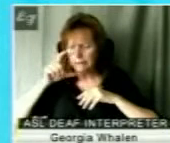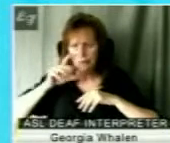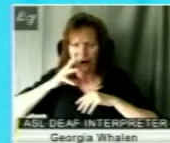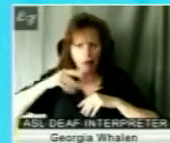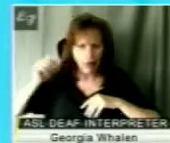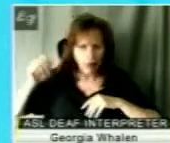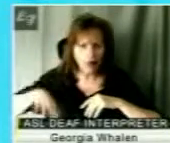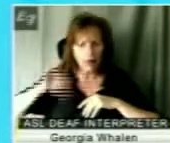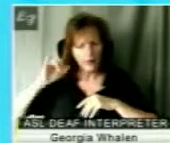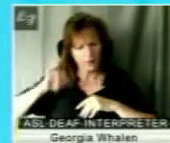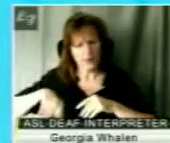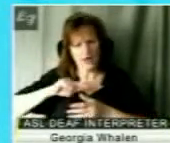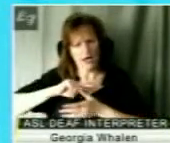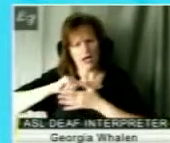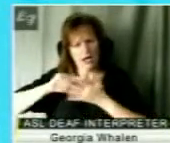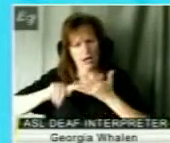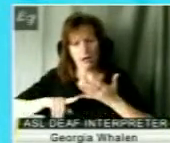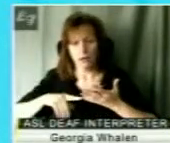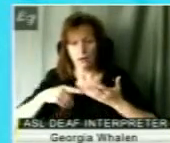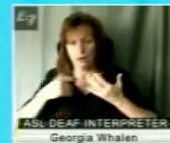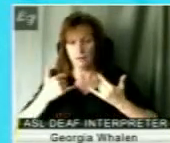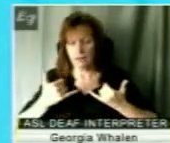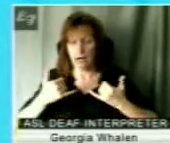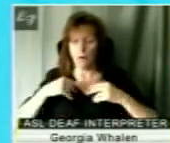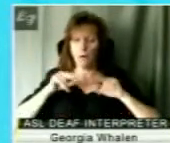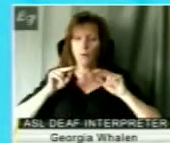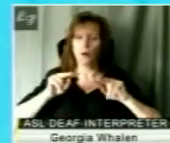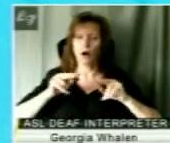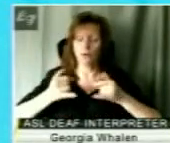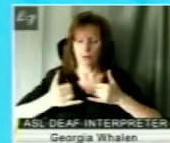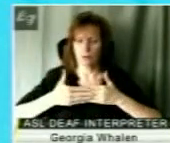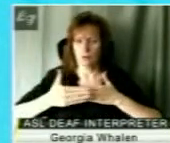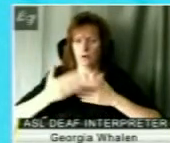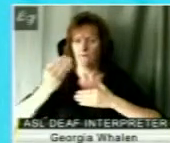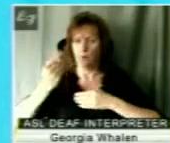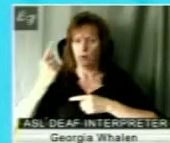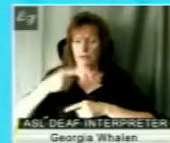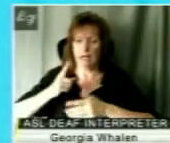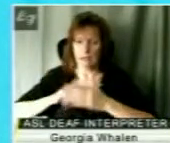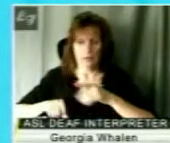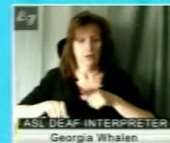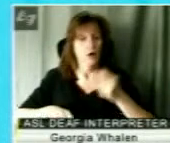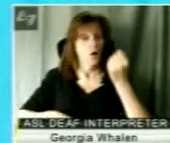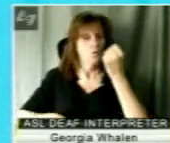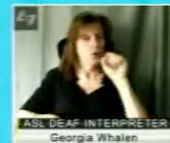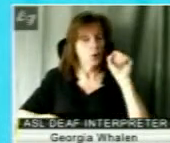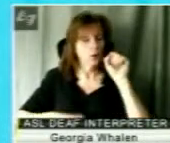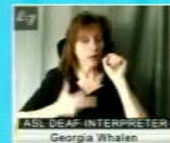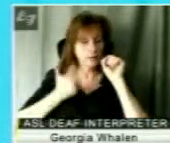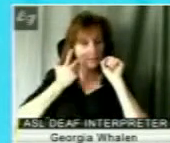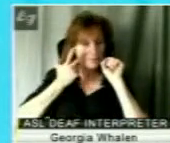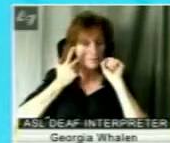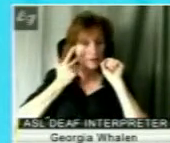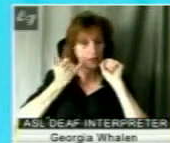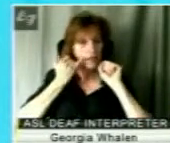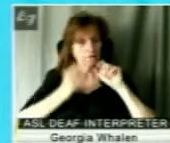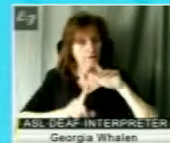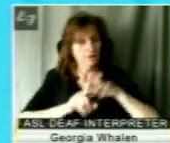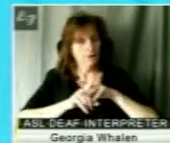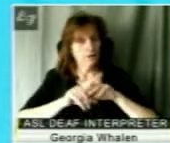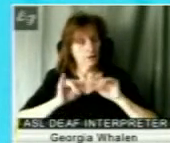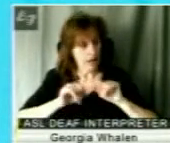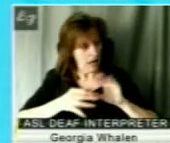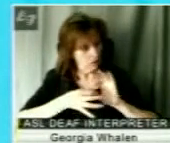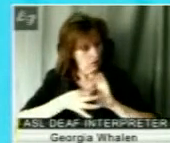you know, we've got that 14-day period after that event. We'll continue to look and see if any of the cases do appear to be related to that. We wouldn't be completely past